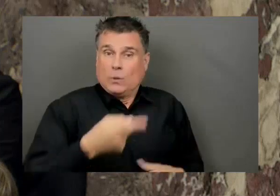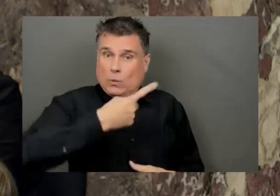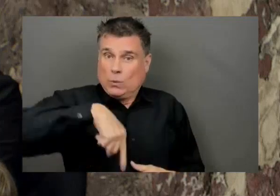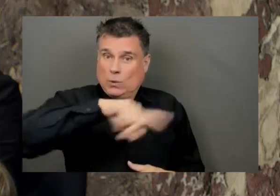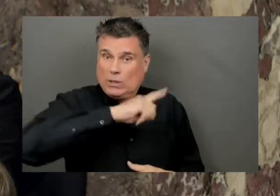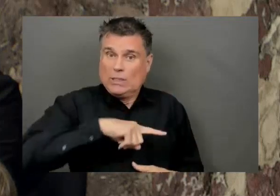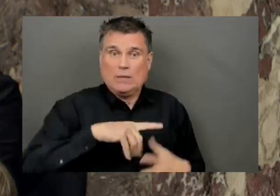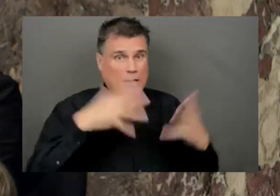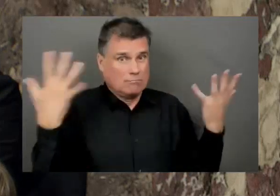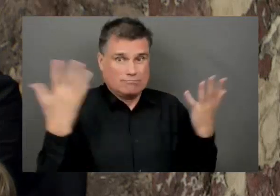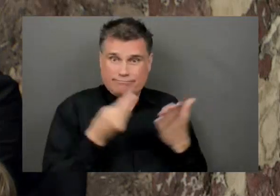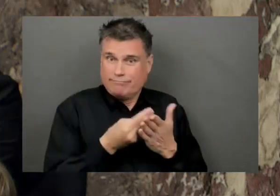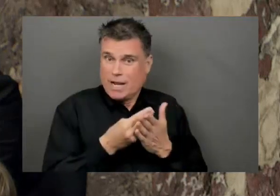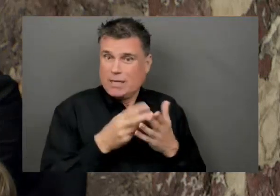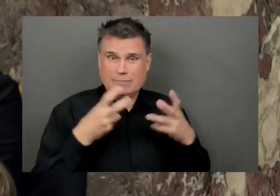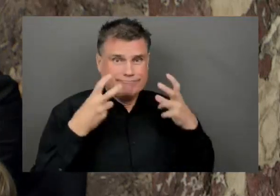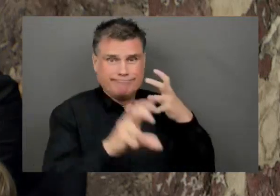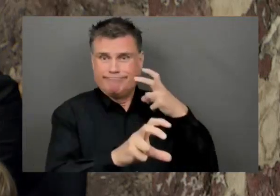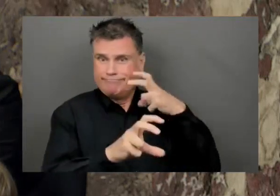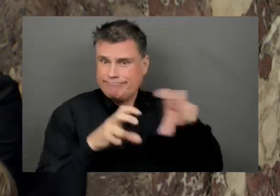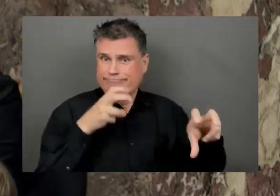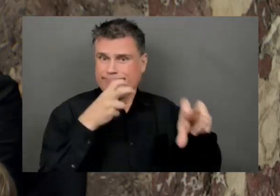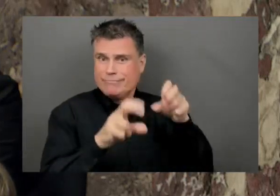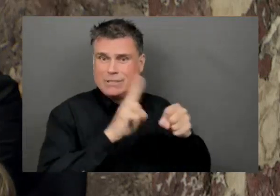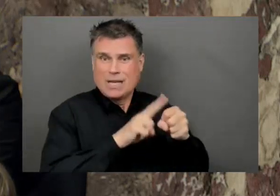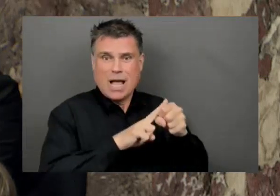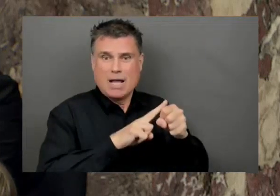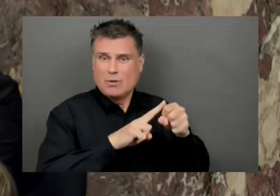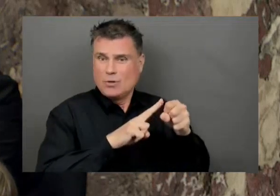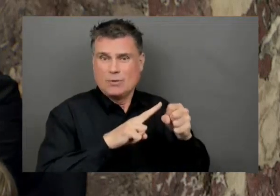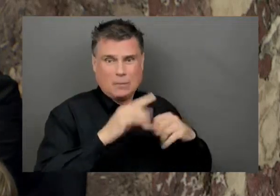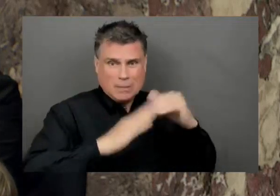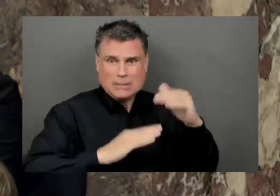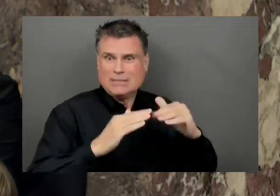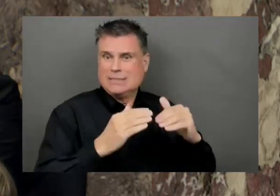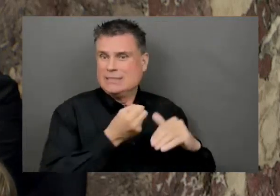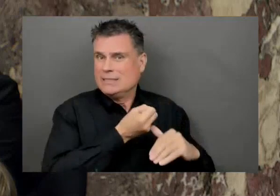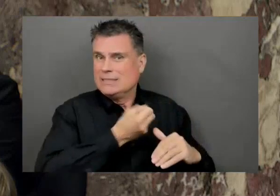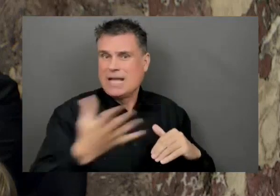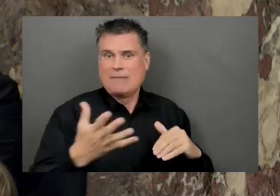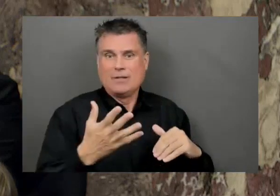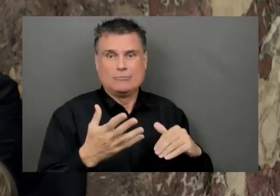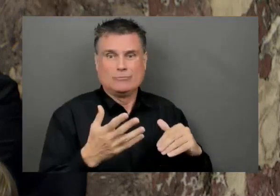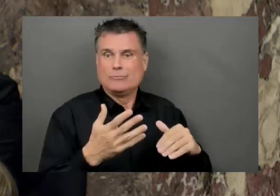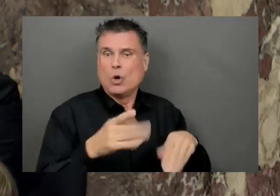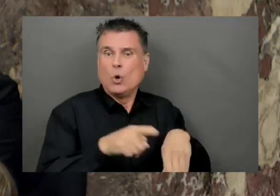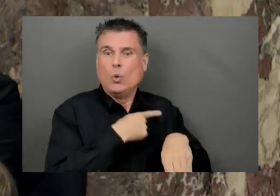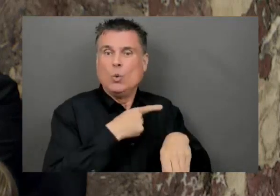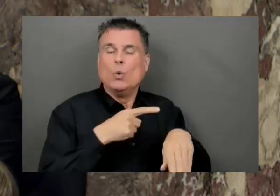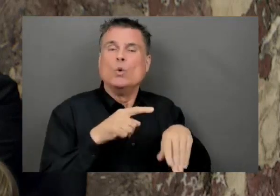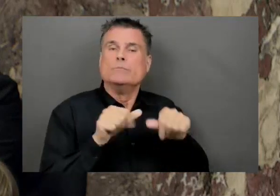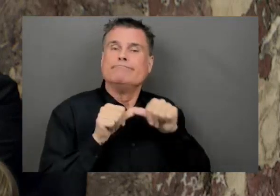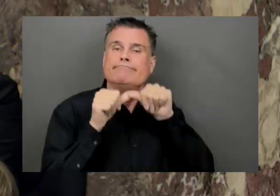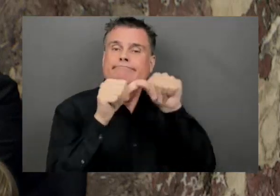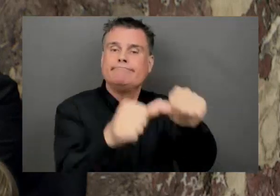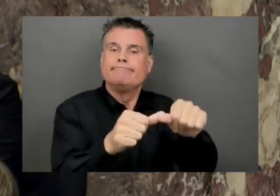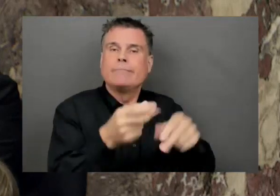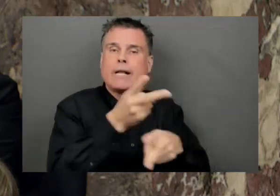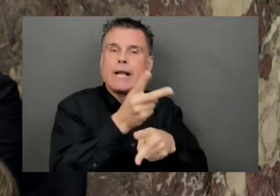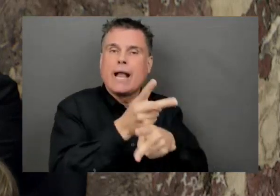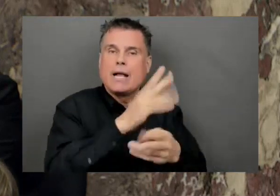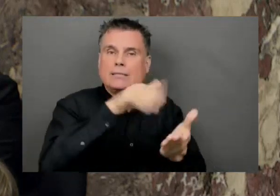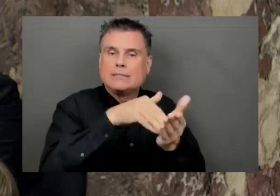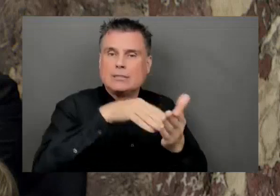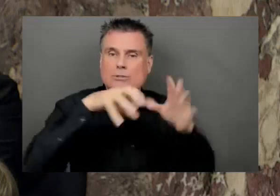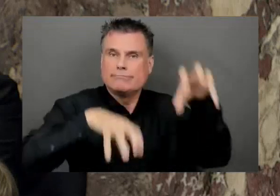of new long-term care beds, which are significantly needed in that community. Delivered that. We put it in place, we've delivered